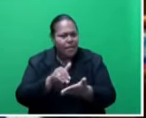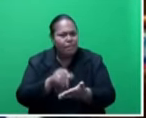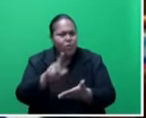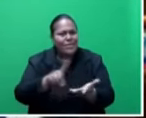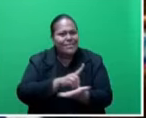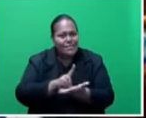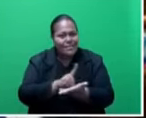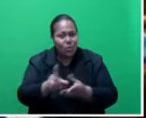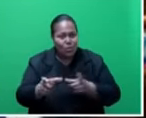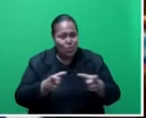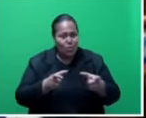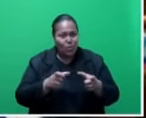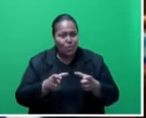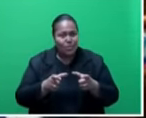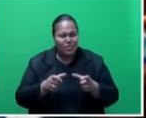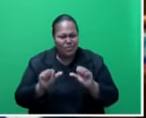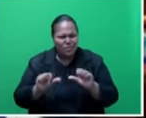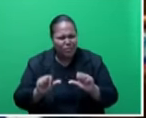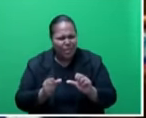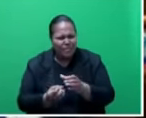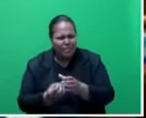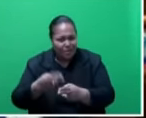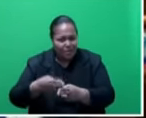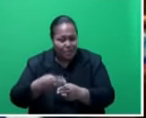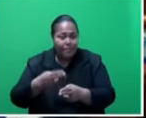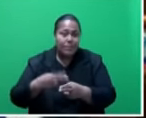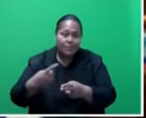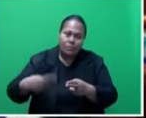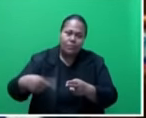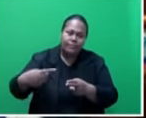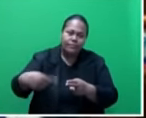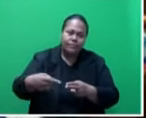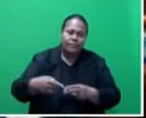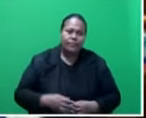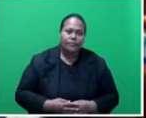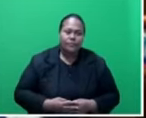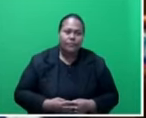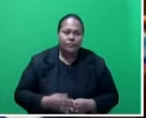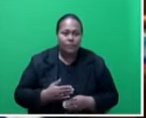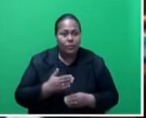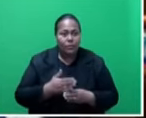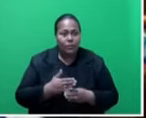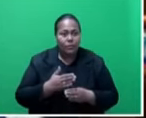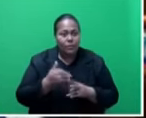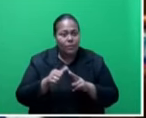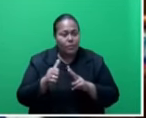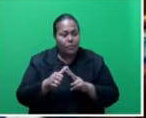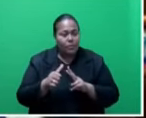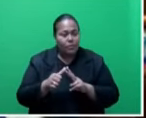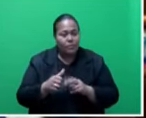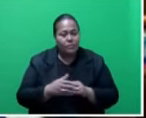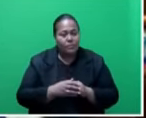can be saved. And this is ongoing. The Speaker said we have also,